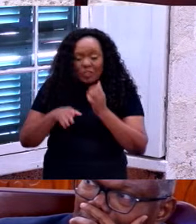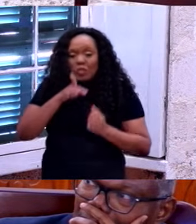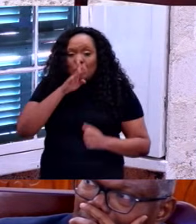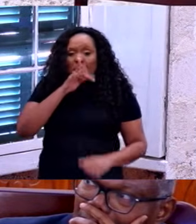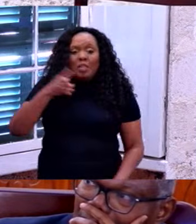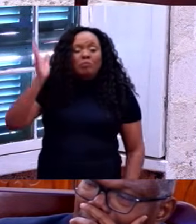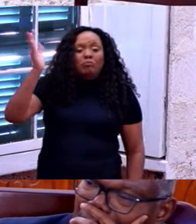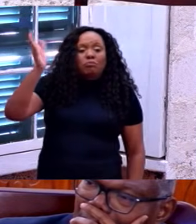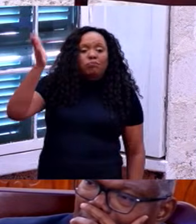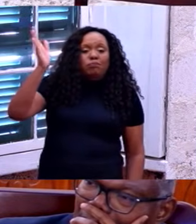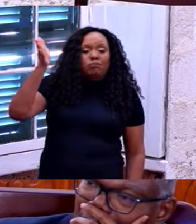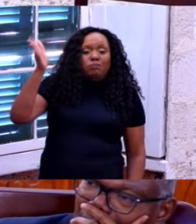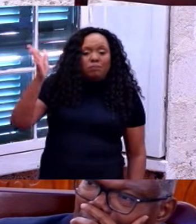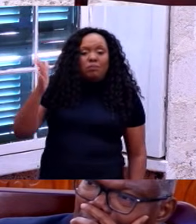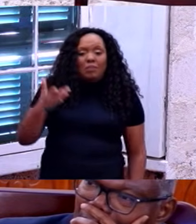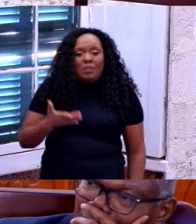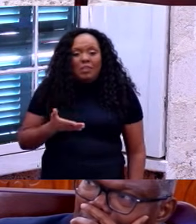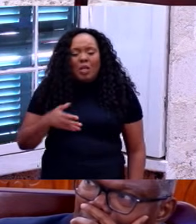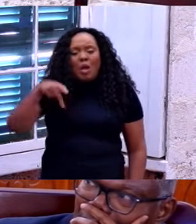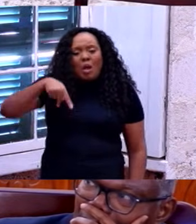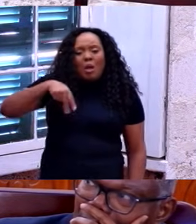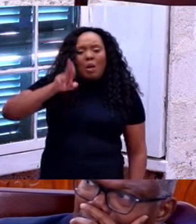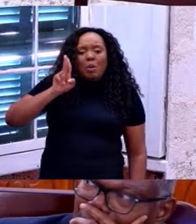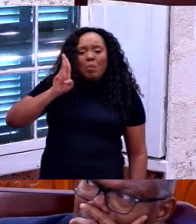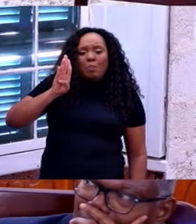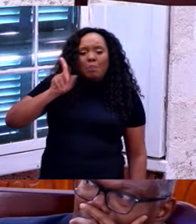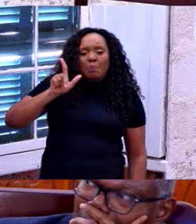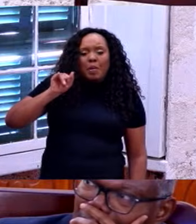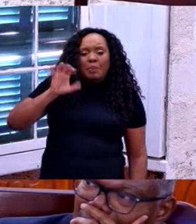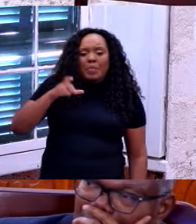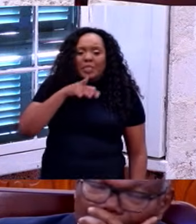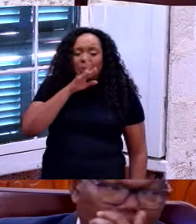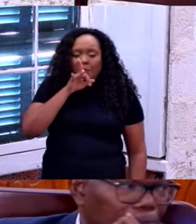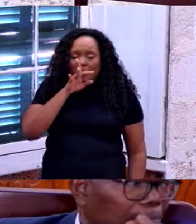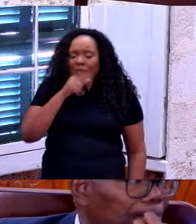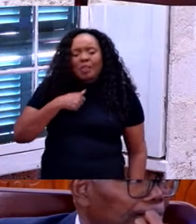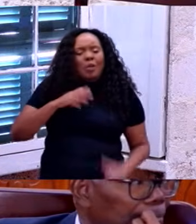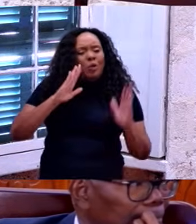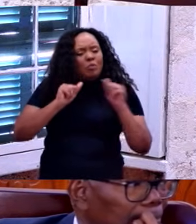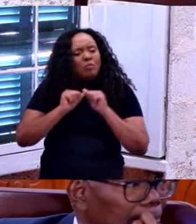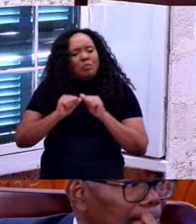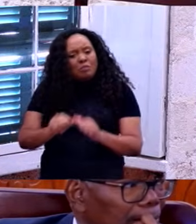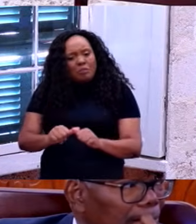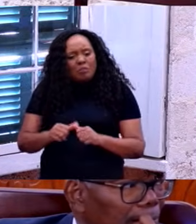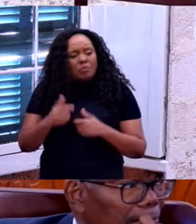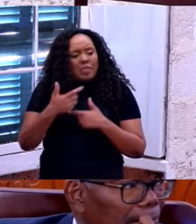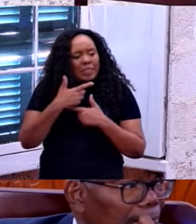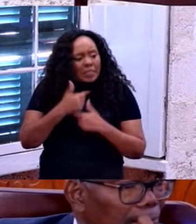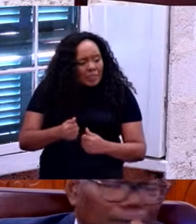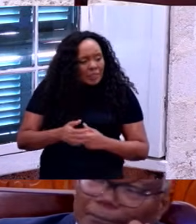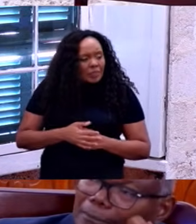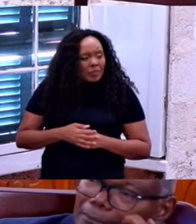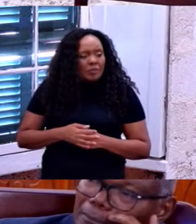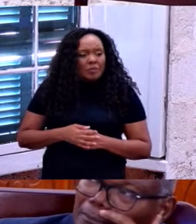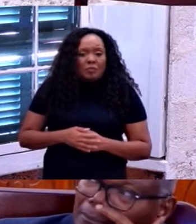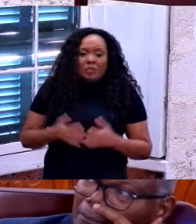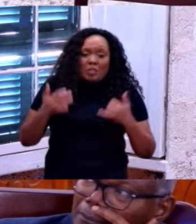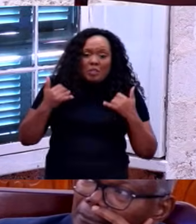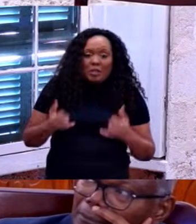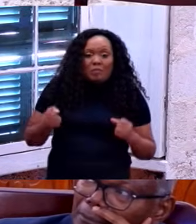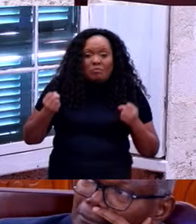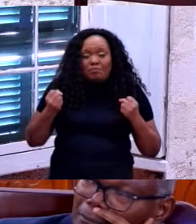public affairs, and that you will continue to nurture that interest in a time when so many